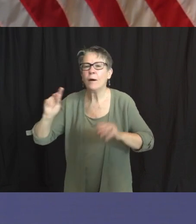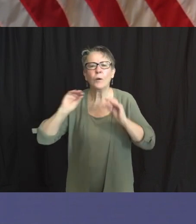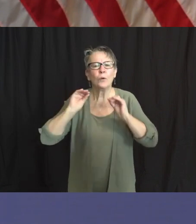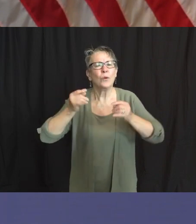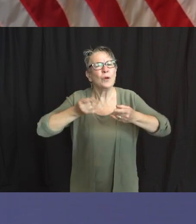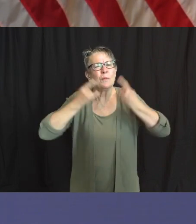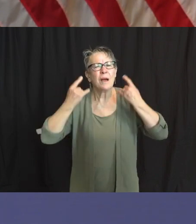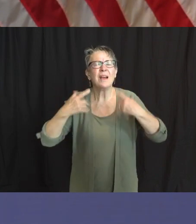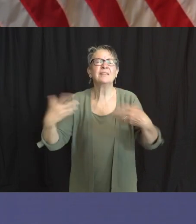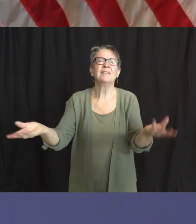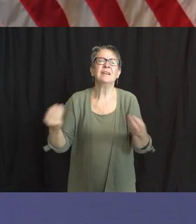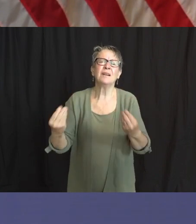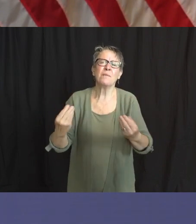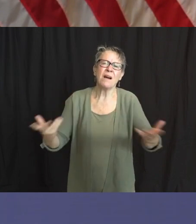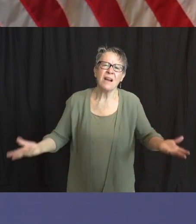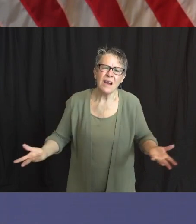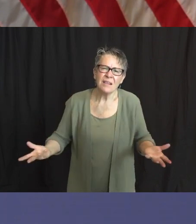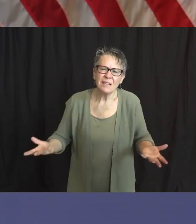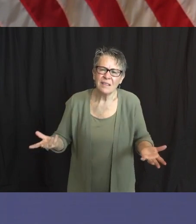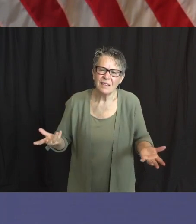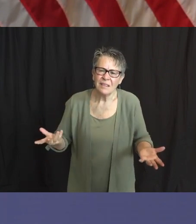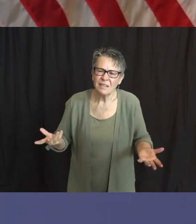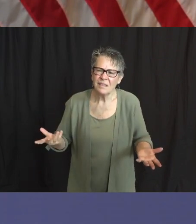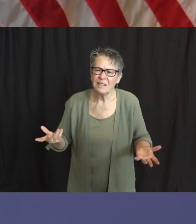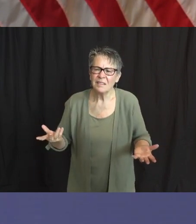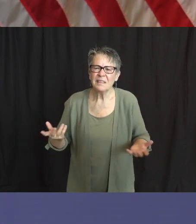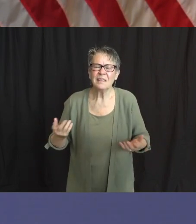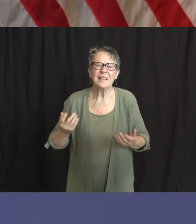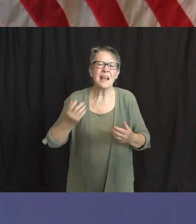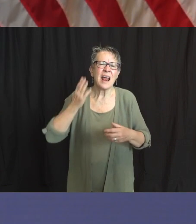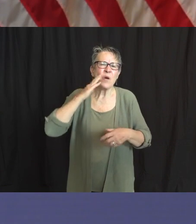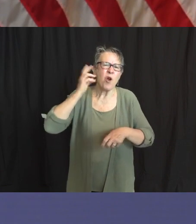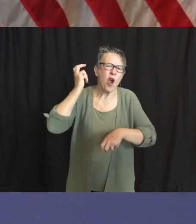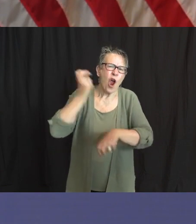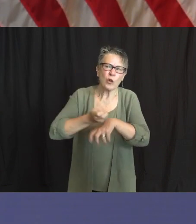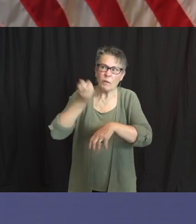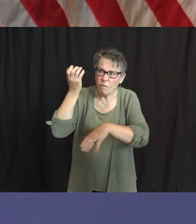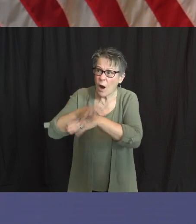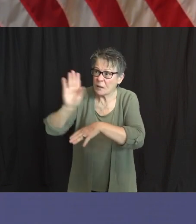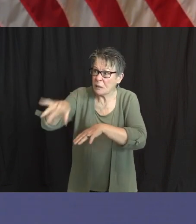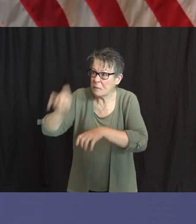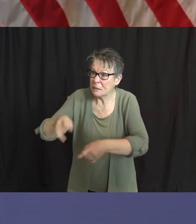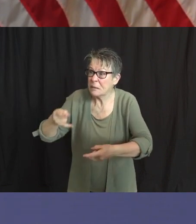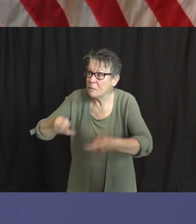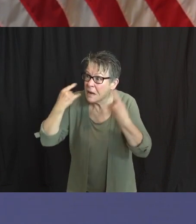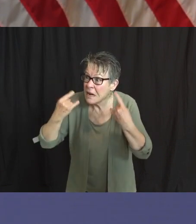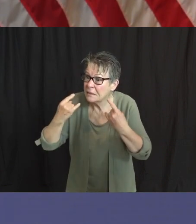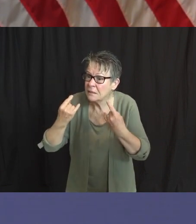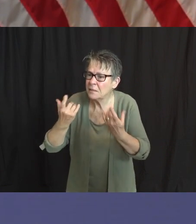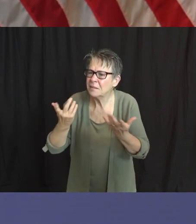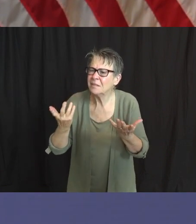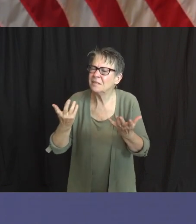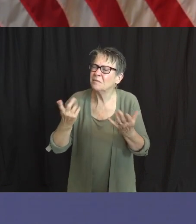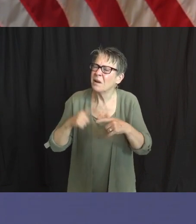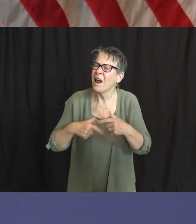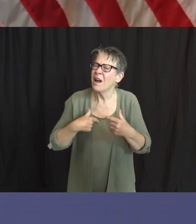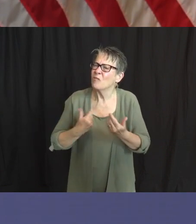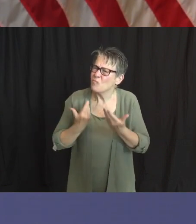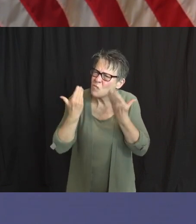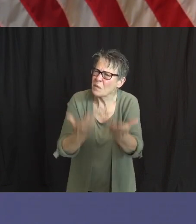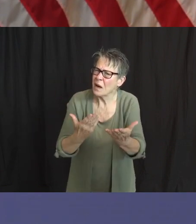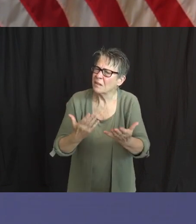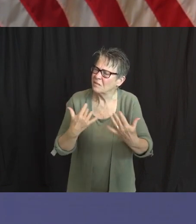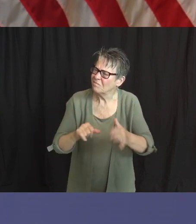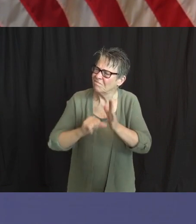to enforce every person wearing a face mask, but the recommendation is overwhelmingly and very strongly to wear them. And